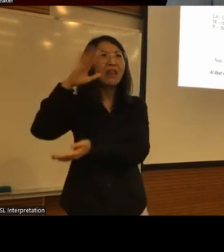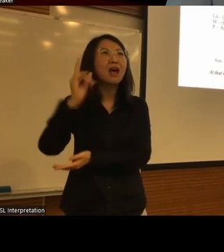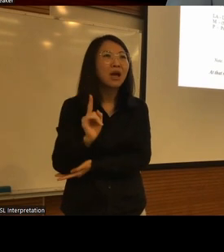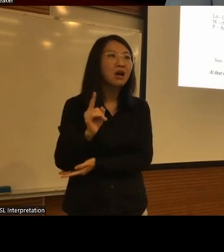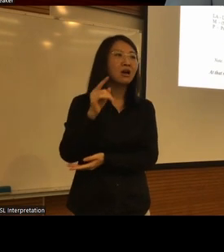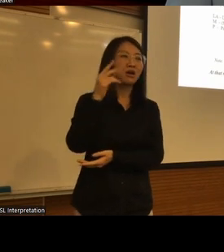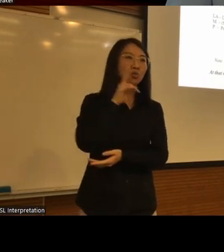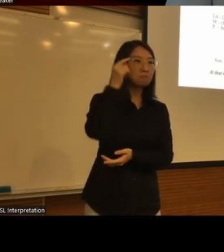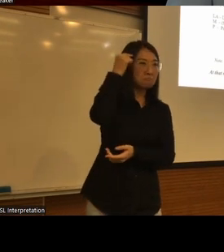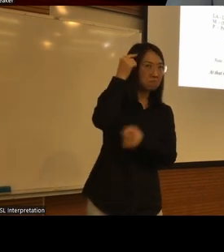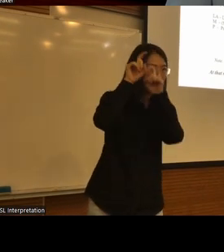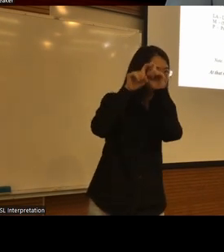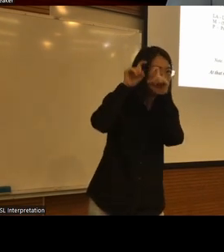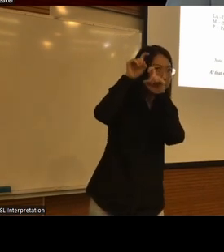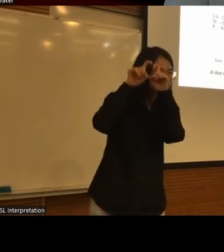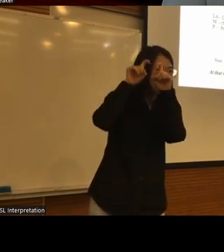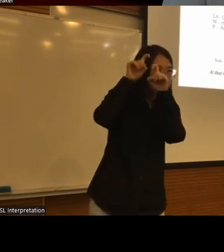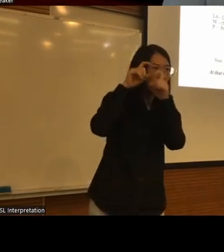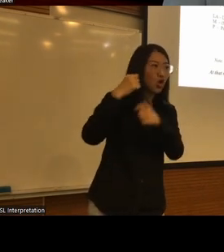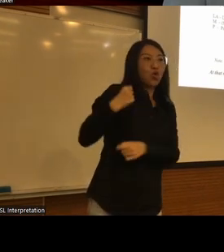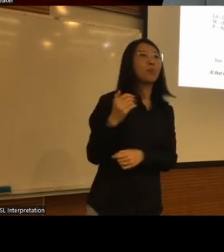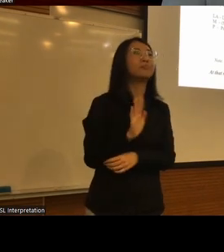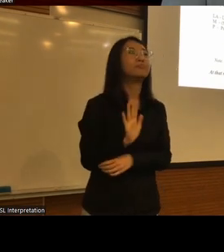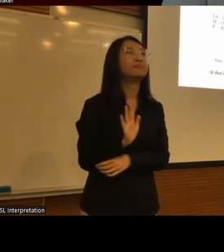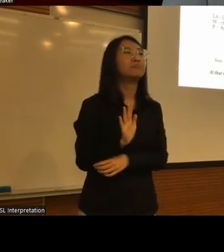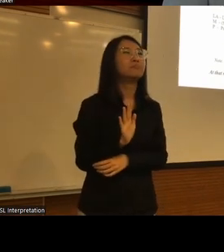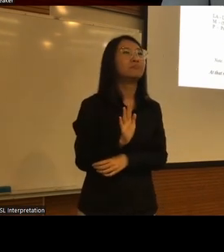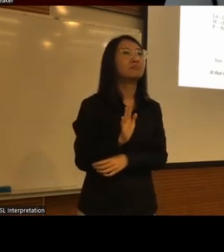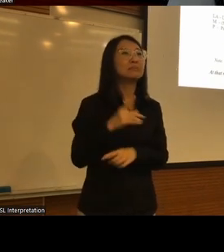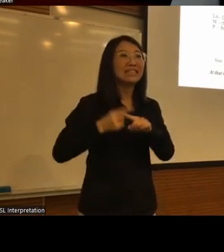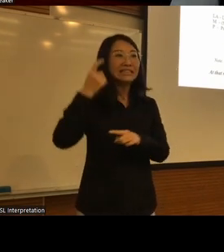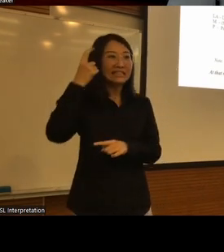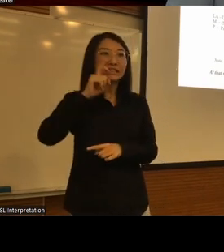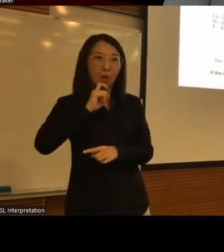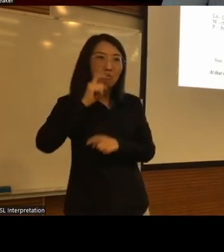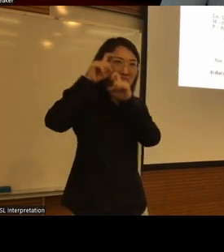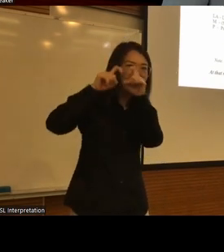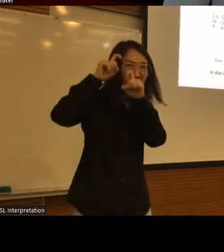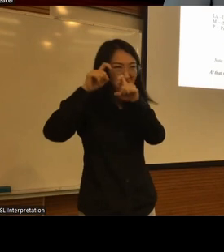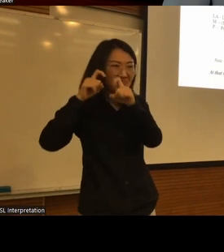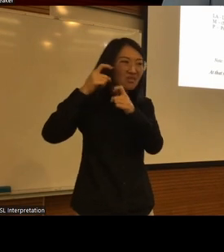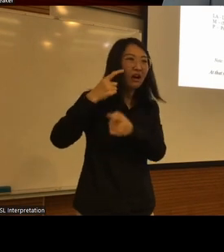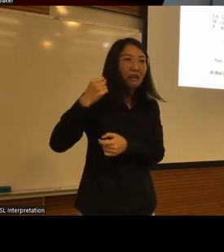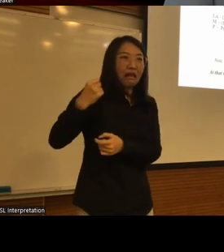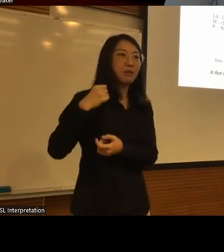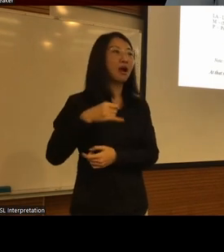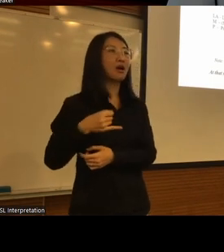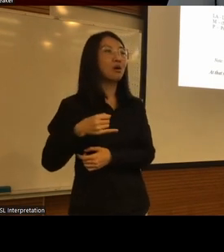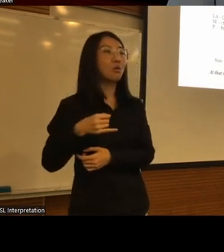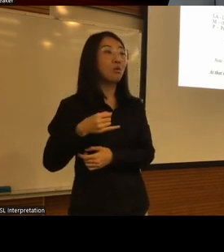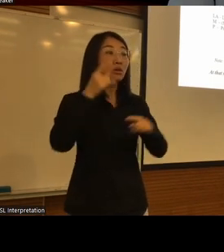mechanism, cognitive mechanism, is not strong enough. So when I started doing research on that